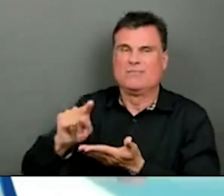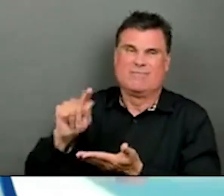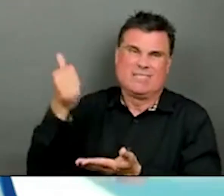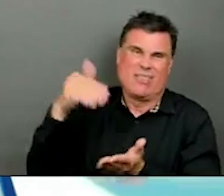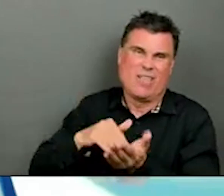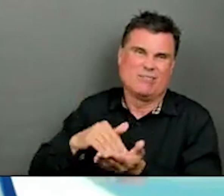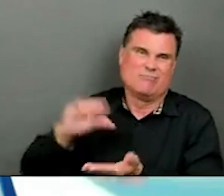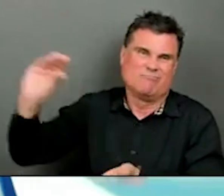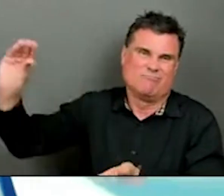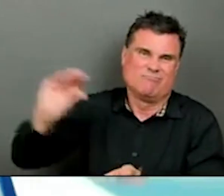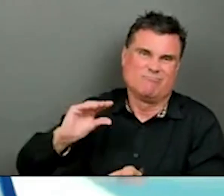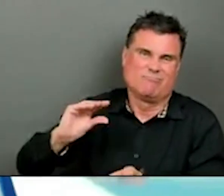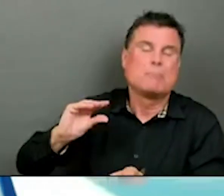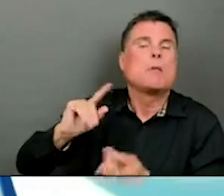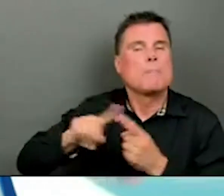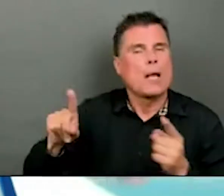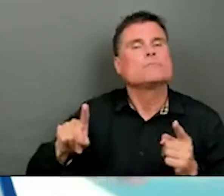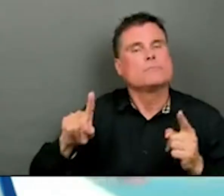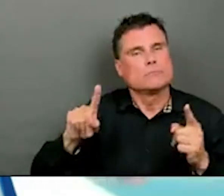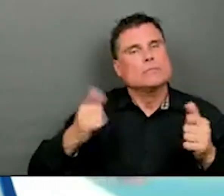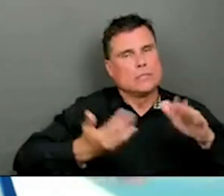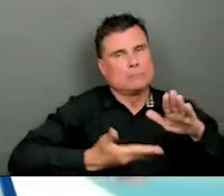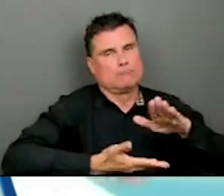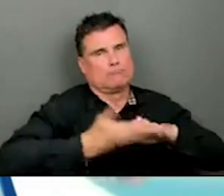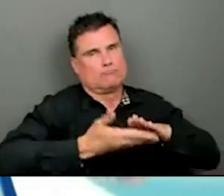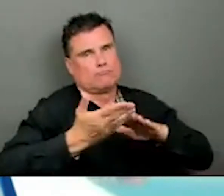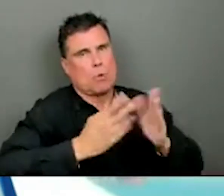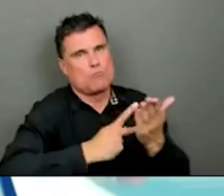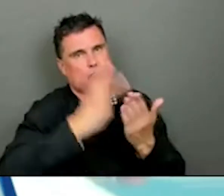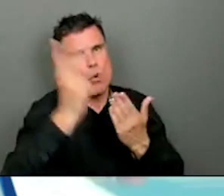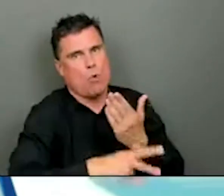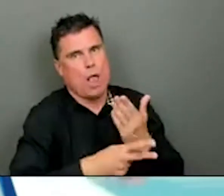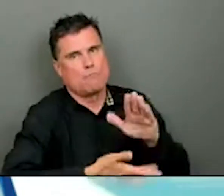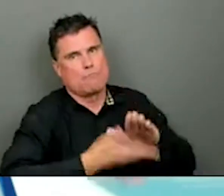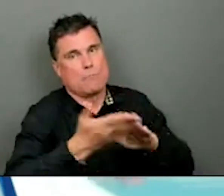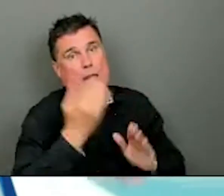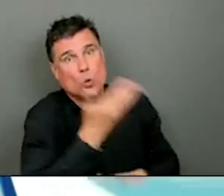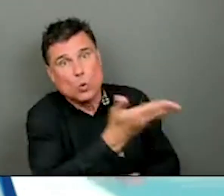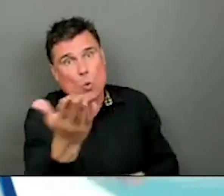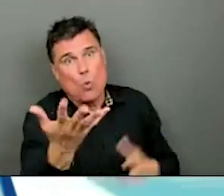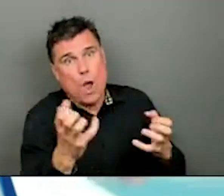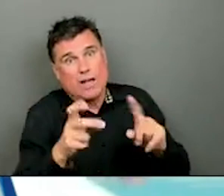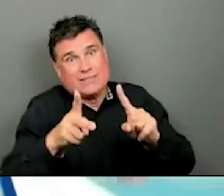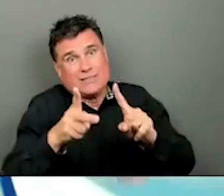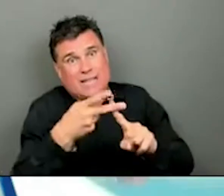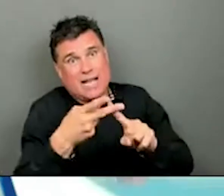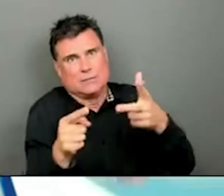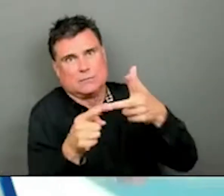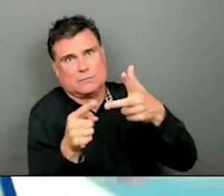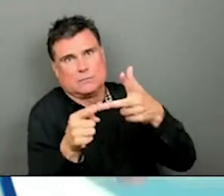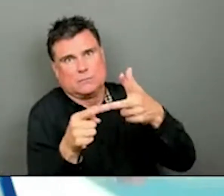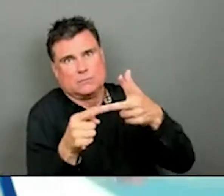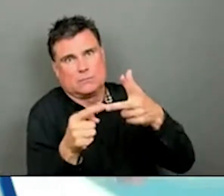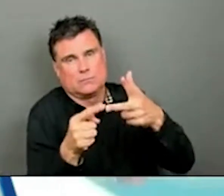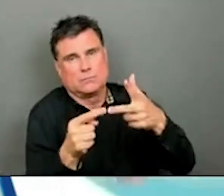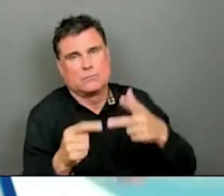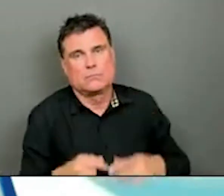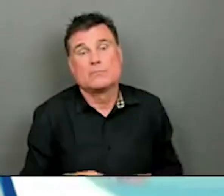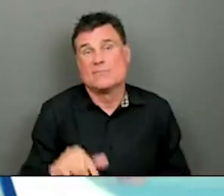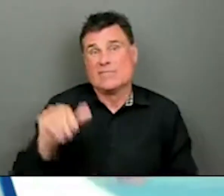to sustain that program into the future. Our expectation this week overall in terms of doses, 10,000 AstraZeneca,